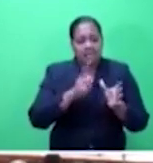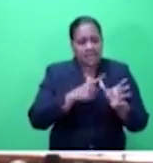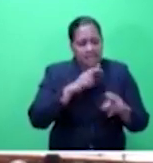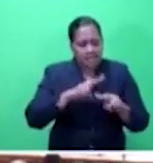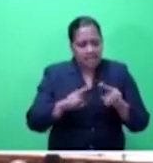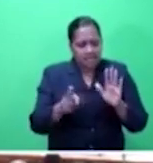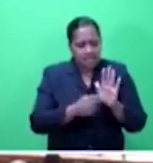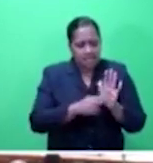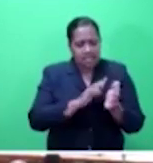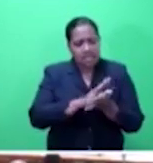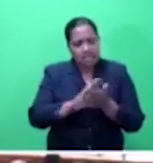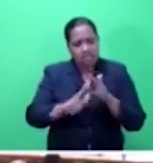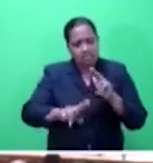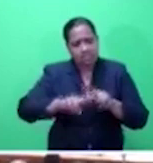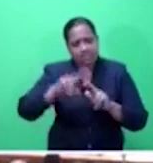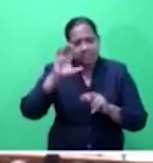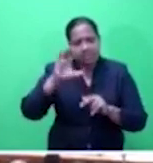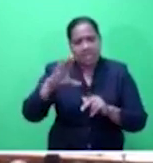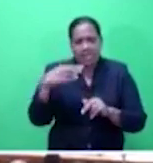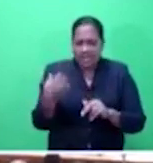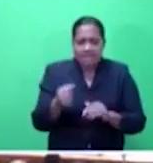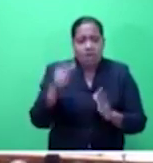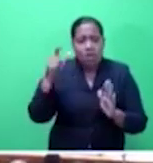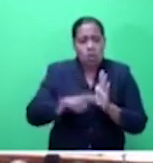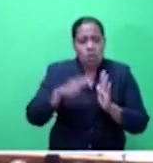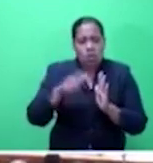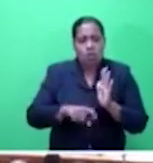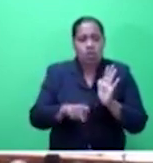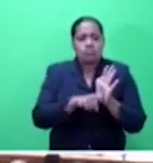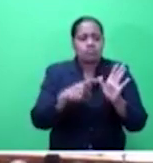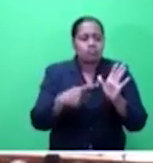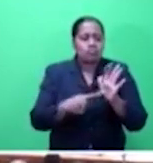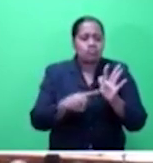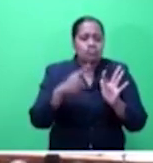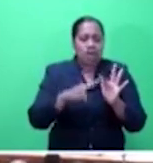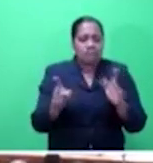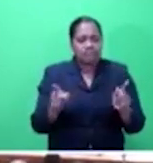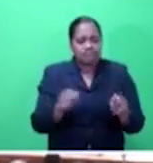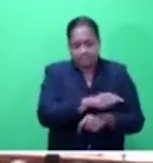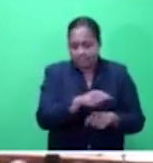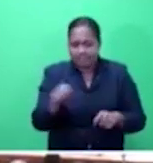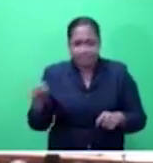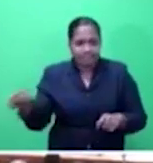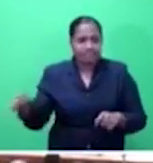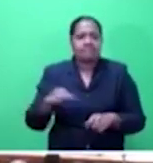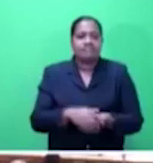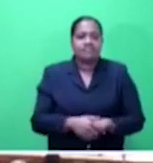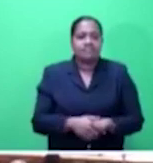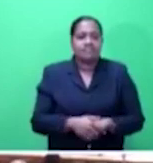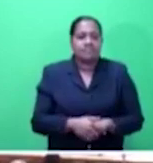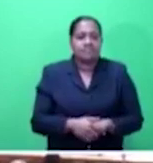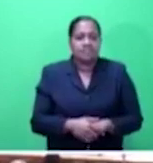led their charge by announcing lower lending rates across the board. We expect lending rates to drop even further in the near